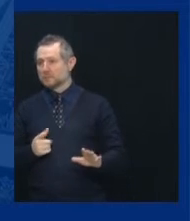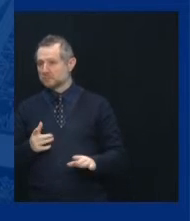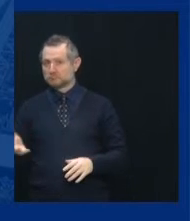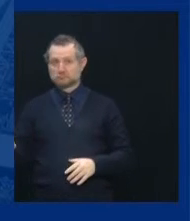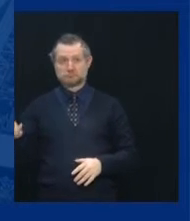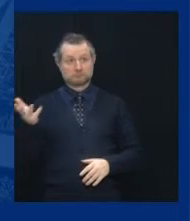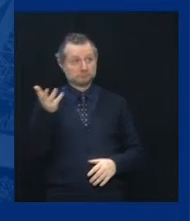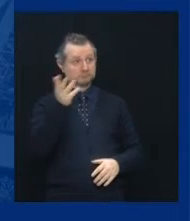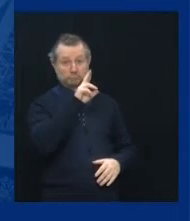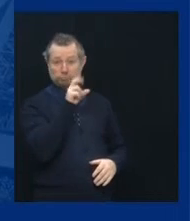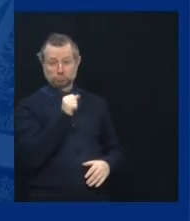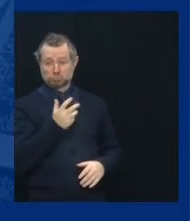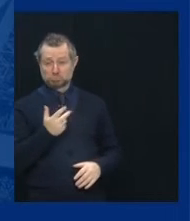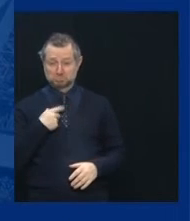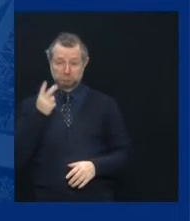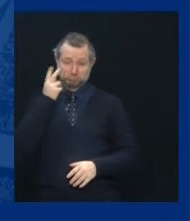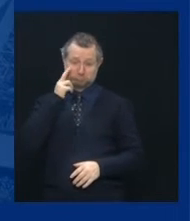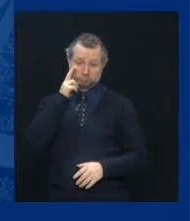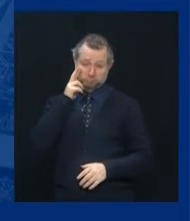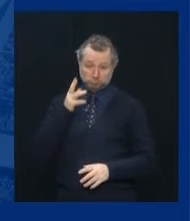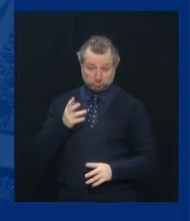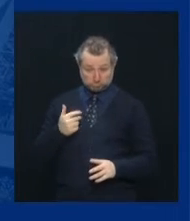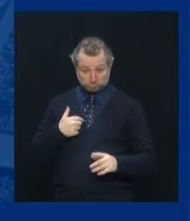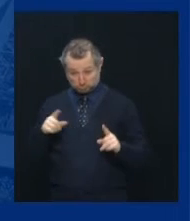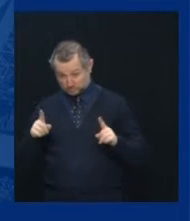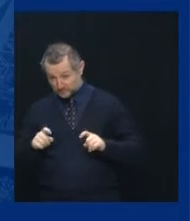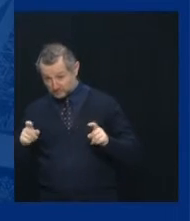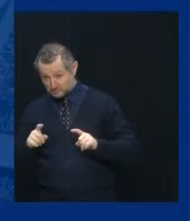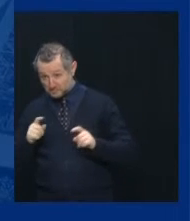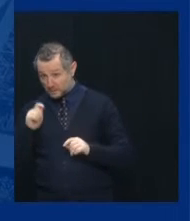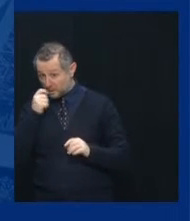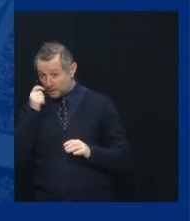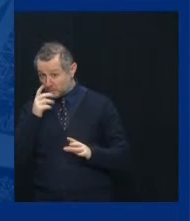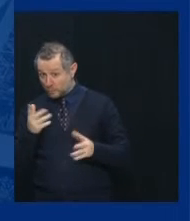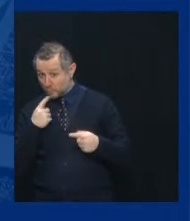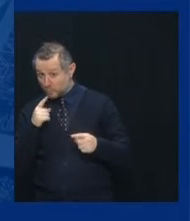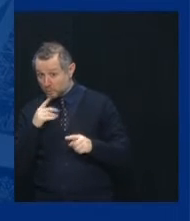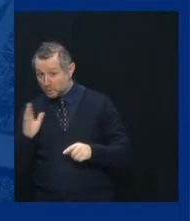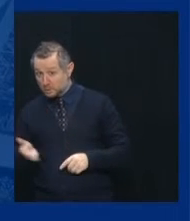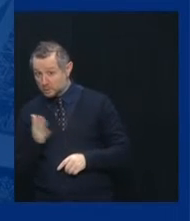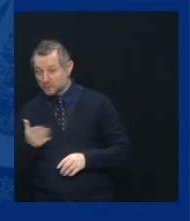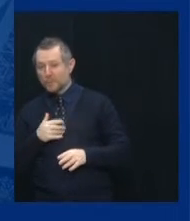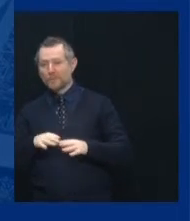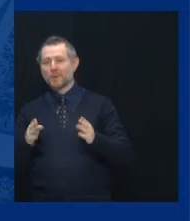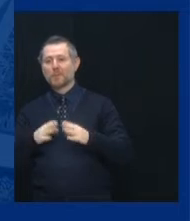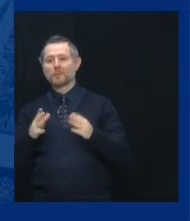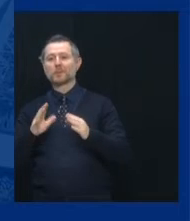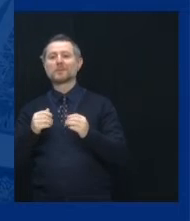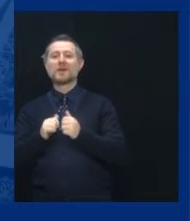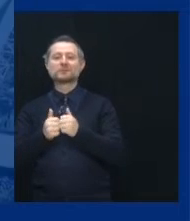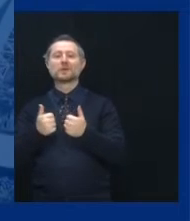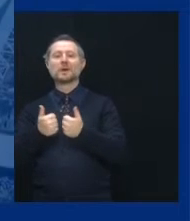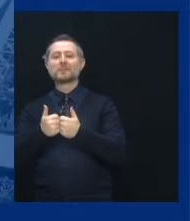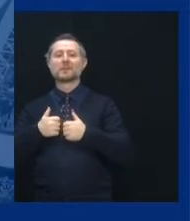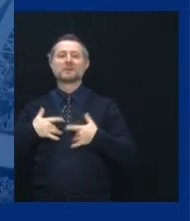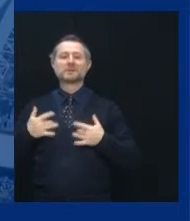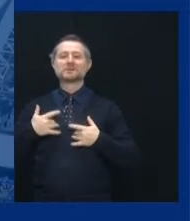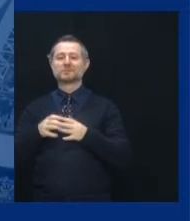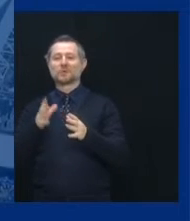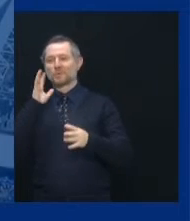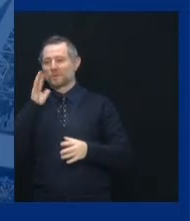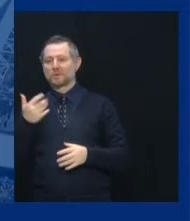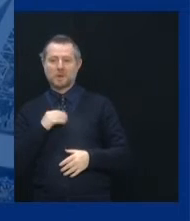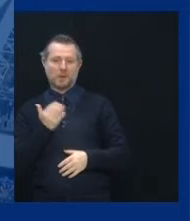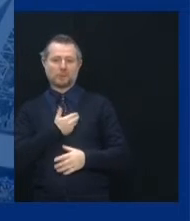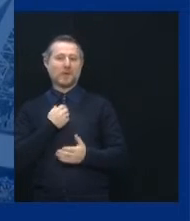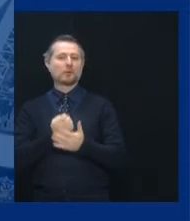to see how testing works to open venues because we have to get the economy